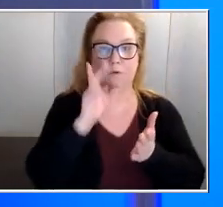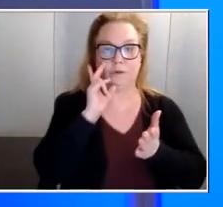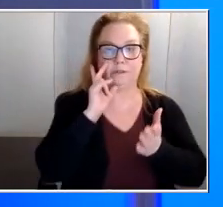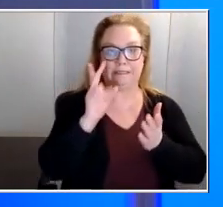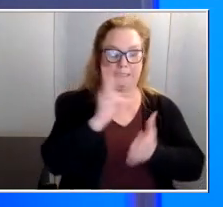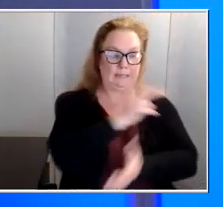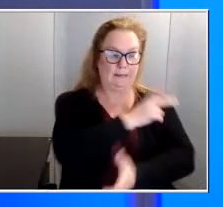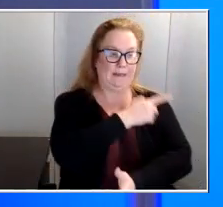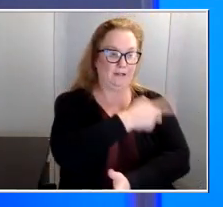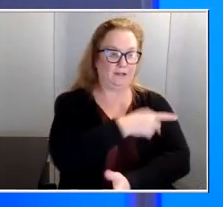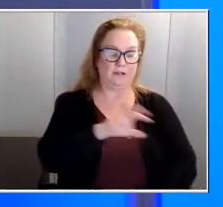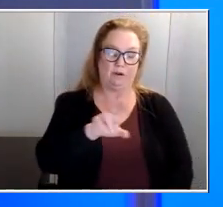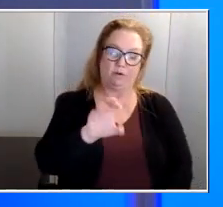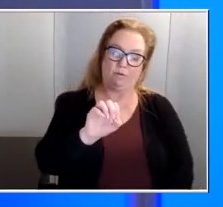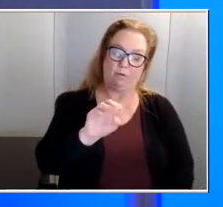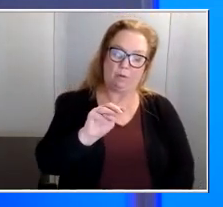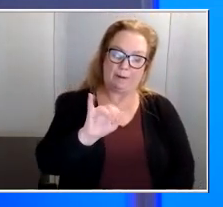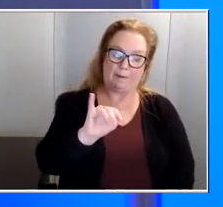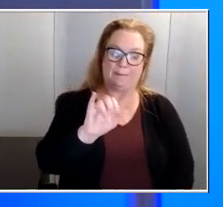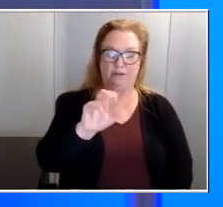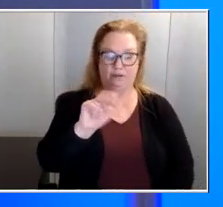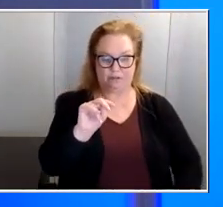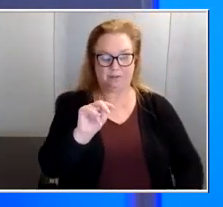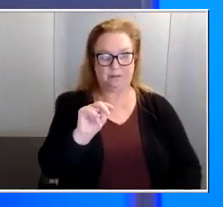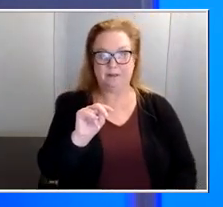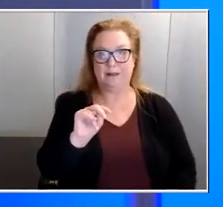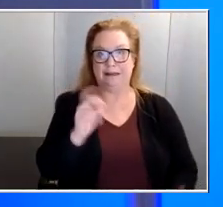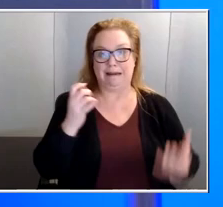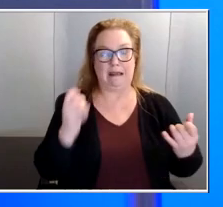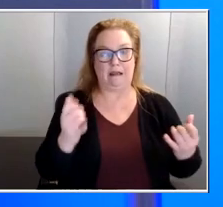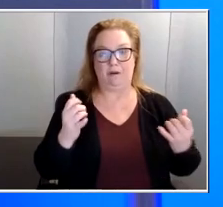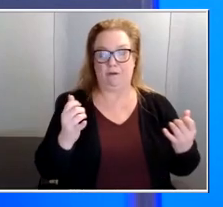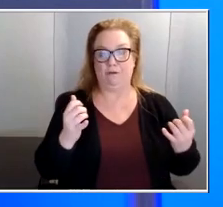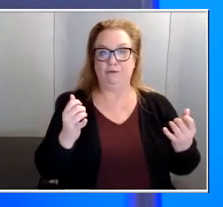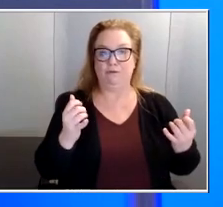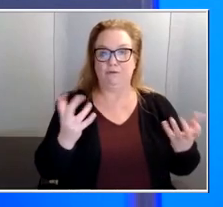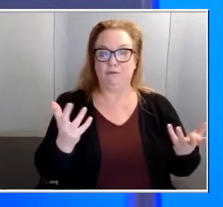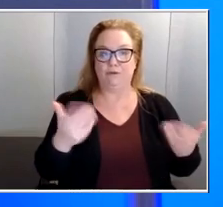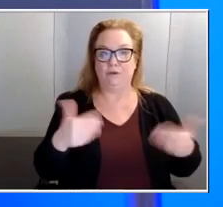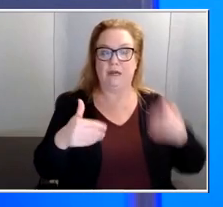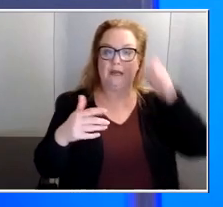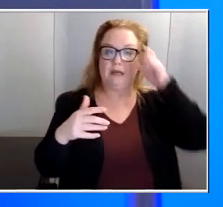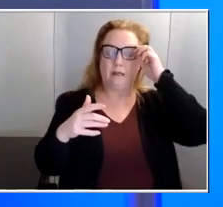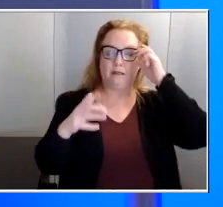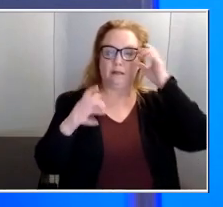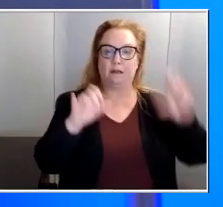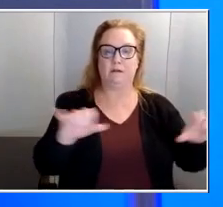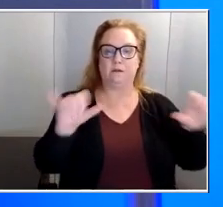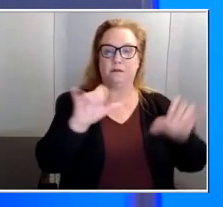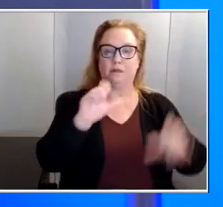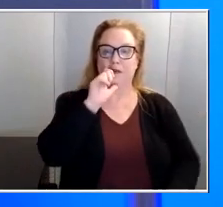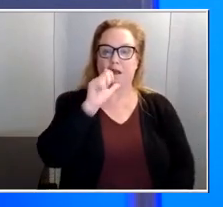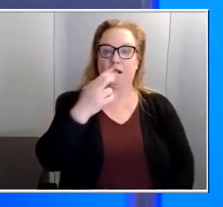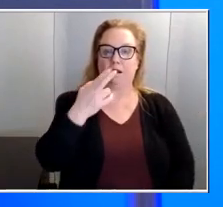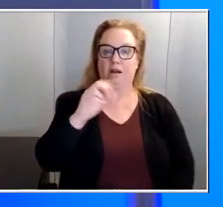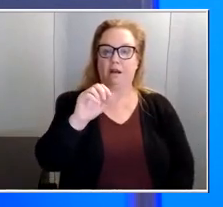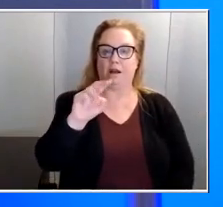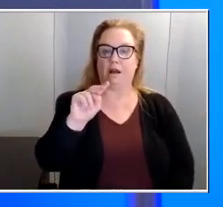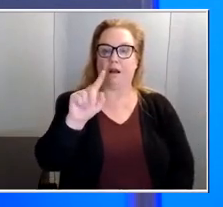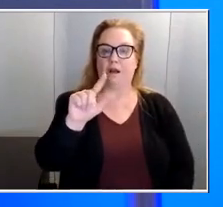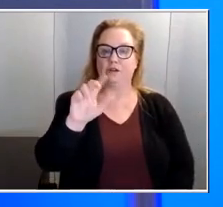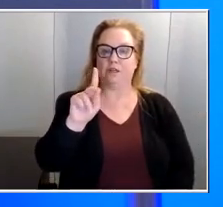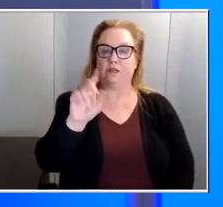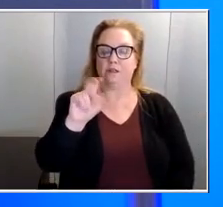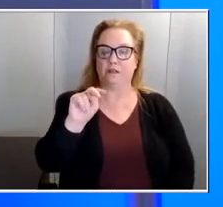into remission who have failed all other standard therapies. As a matter of fact, in the most common form of non-Hodgkin's lymphoma in adults, CAR